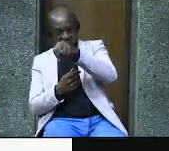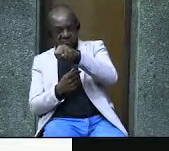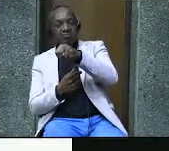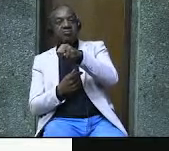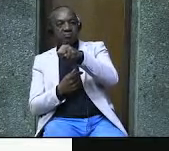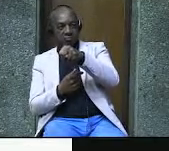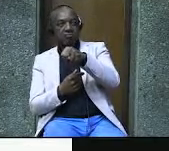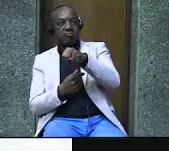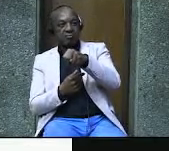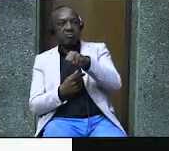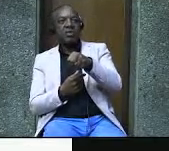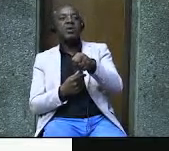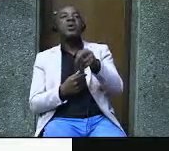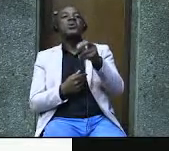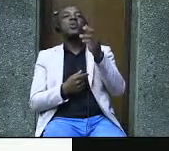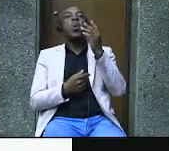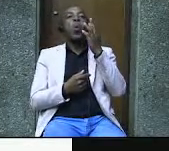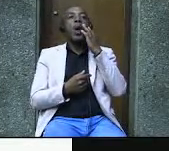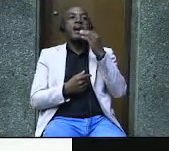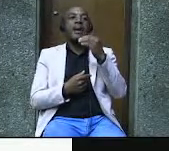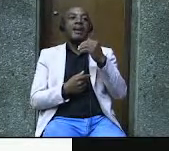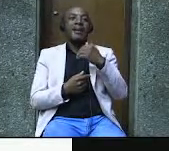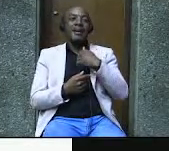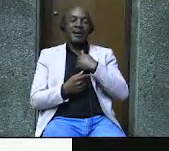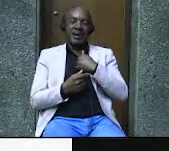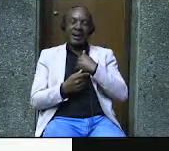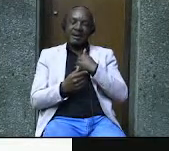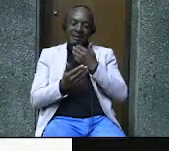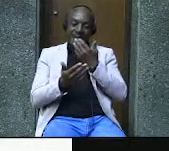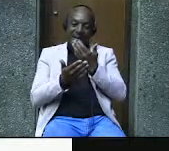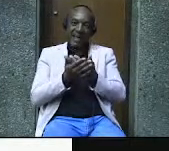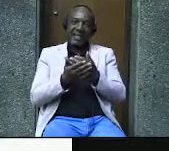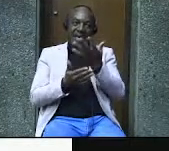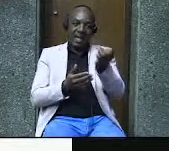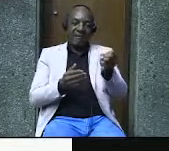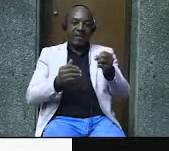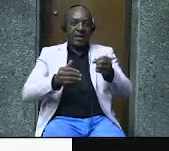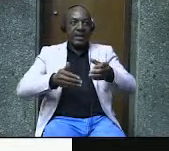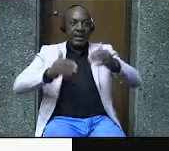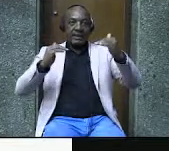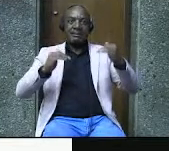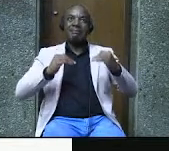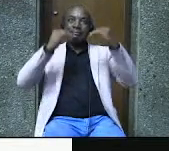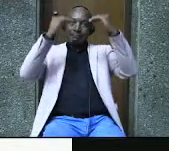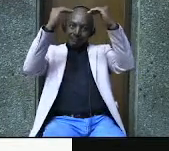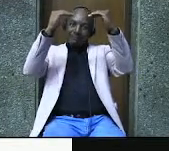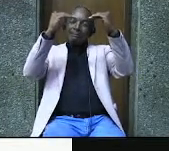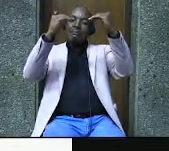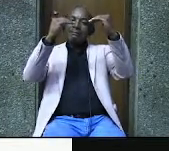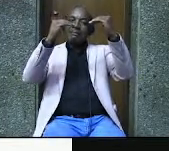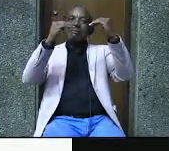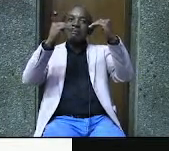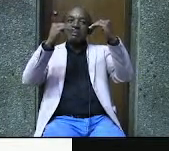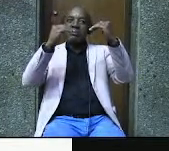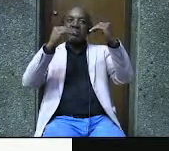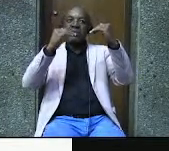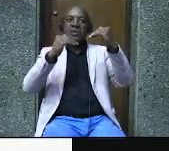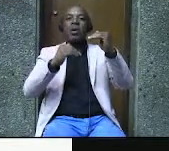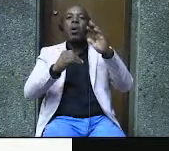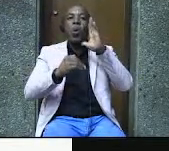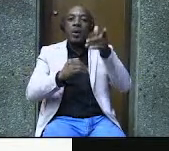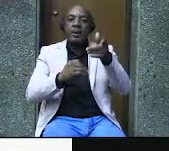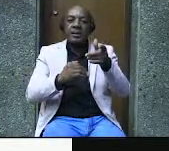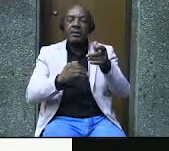as long as we meet the standard of compensation, which is just an equitable compensation, we will